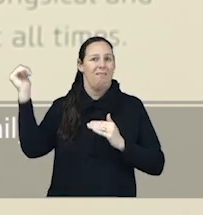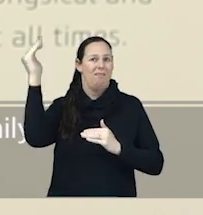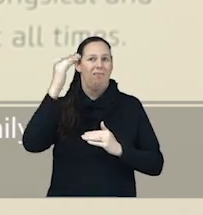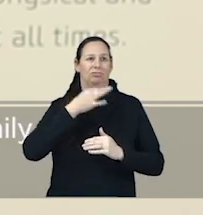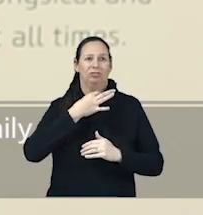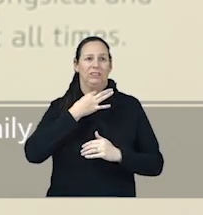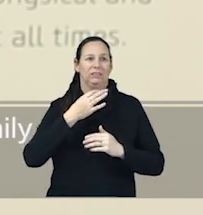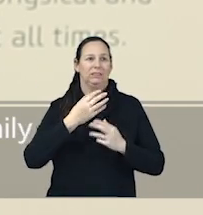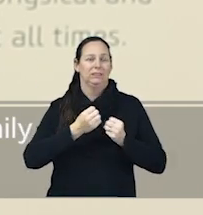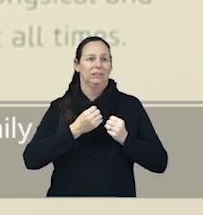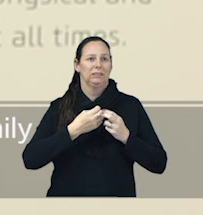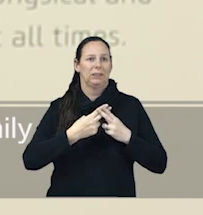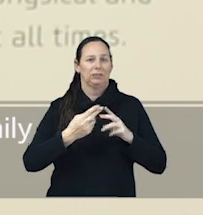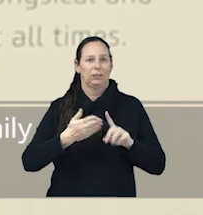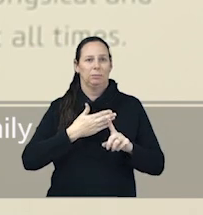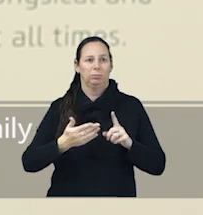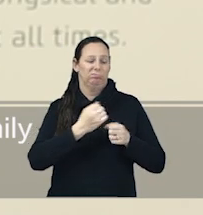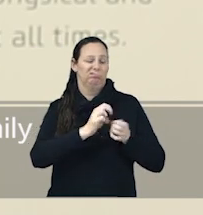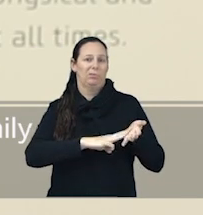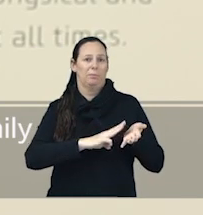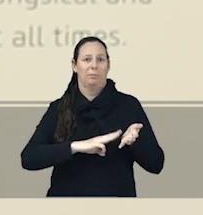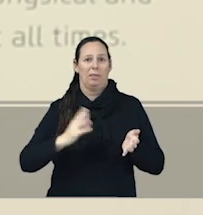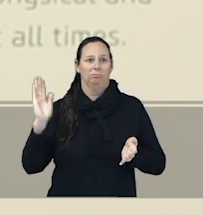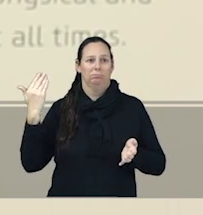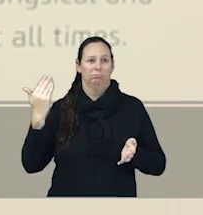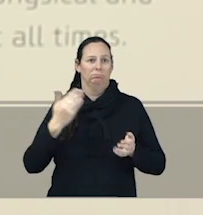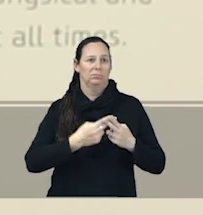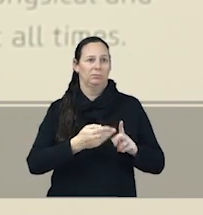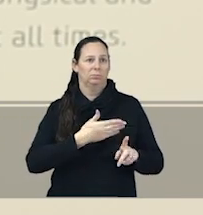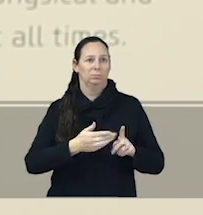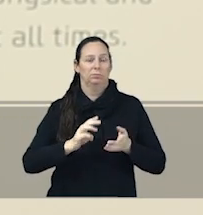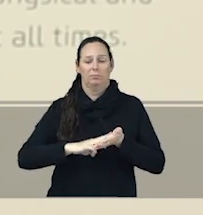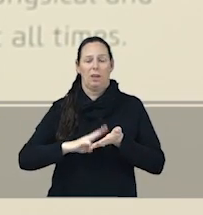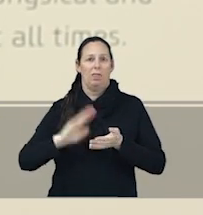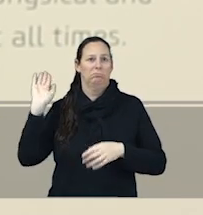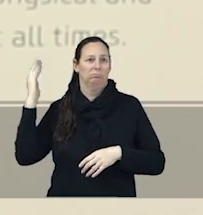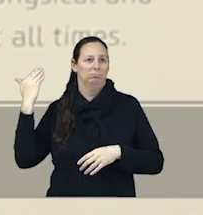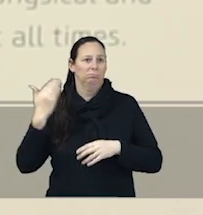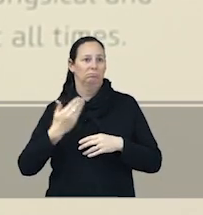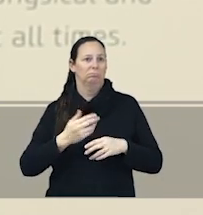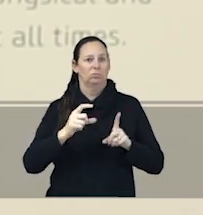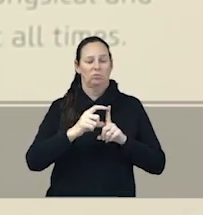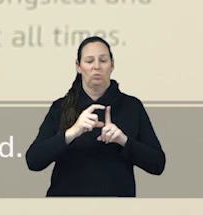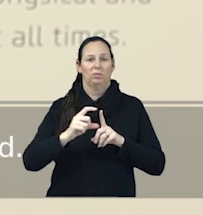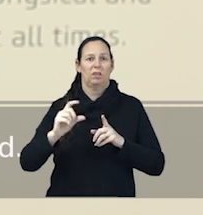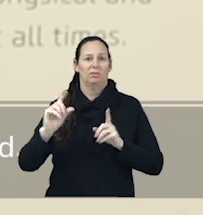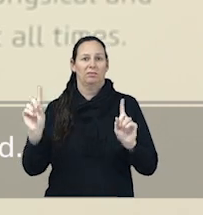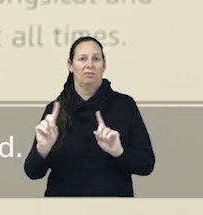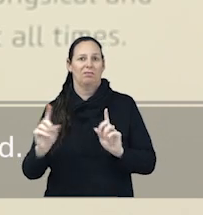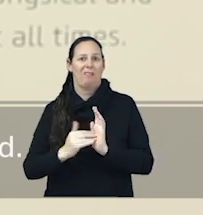And that is in a family where maybe grandmother was sexually abused, mother was sexually abused, the daughter has been now being sexually abused,